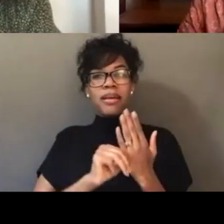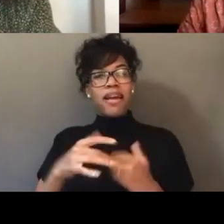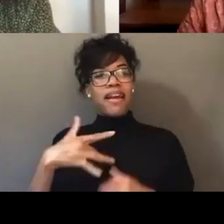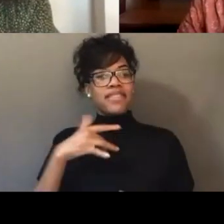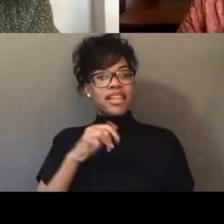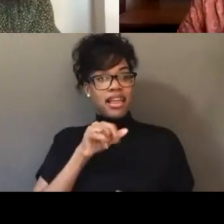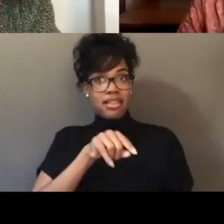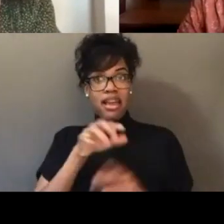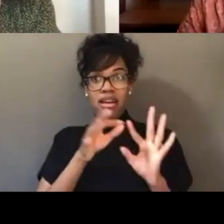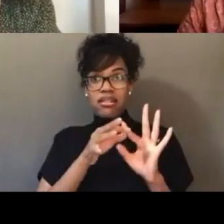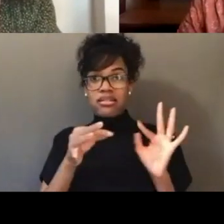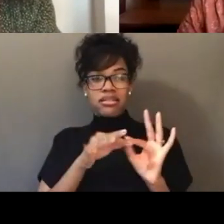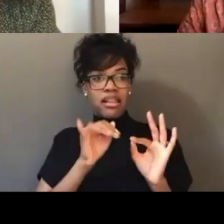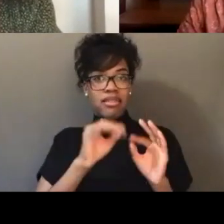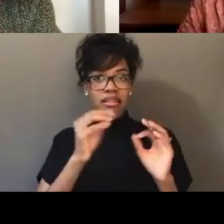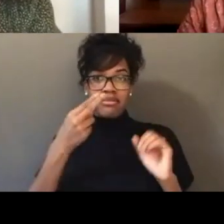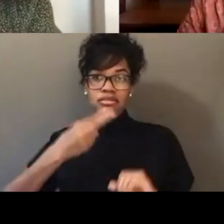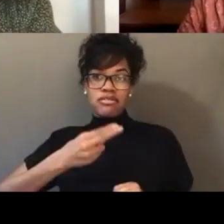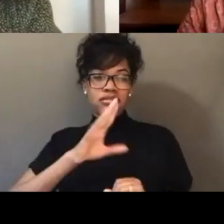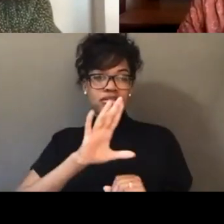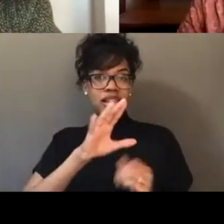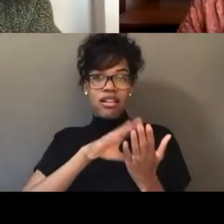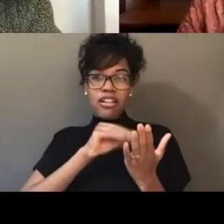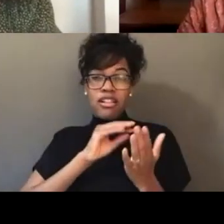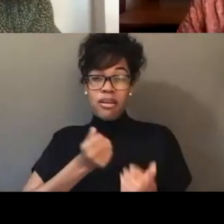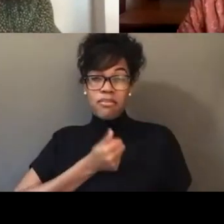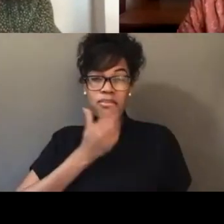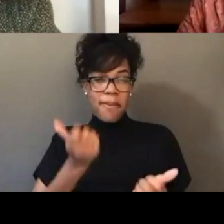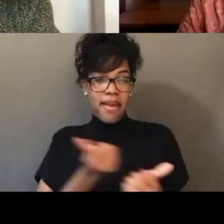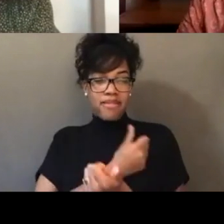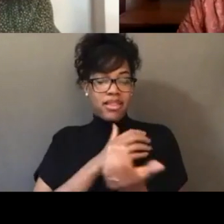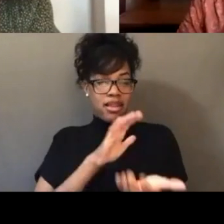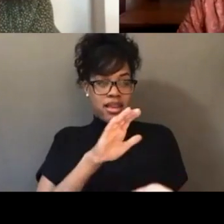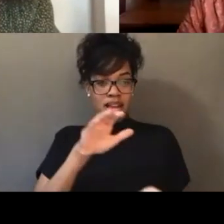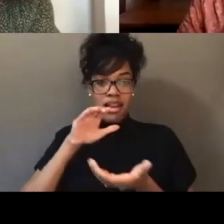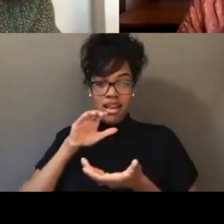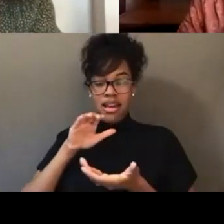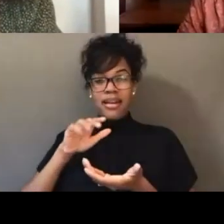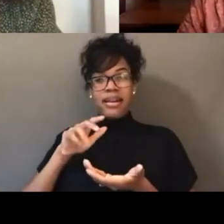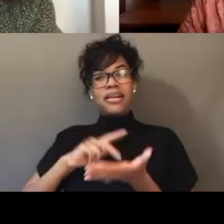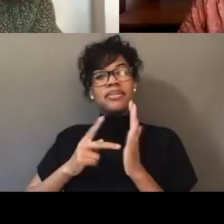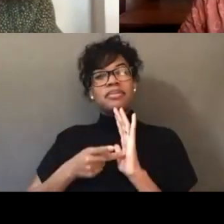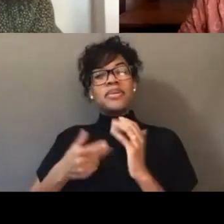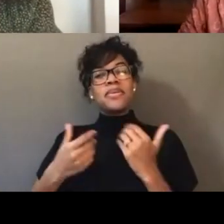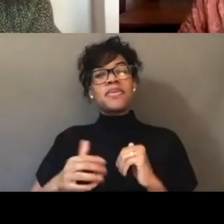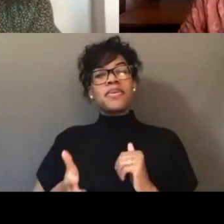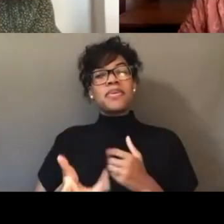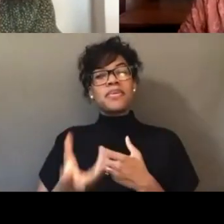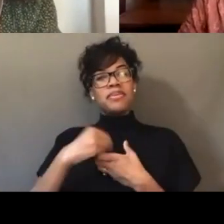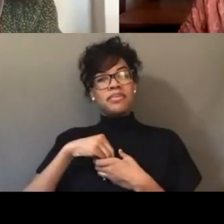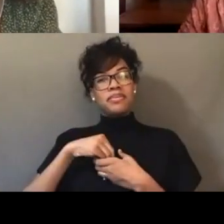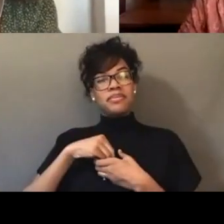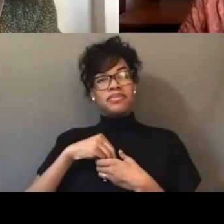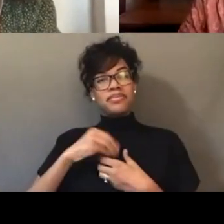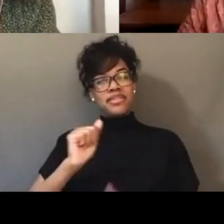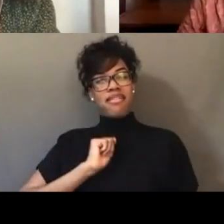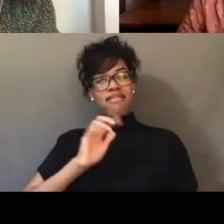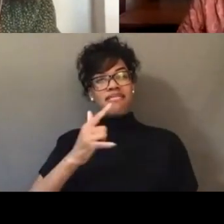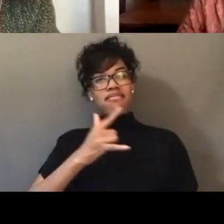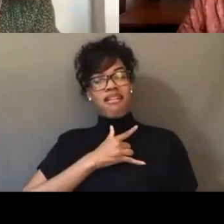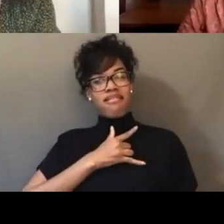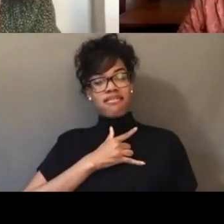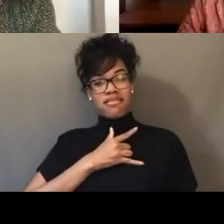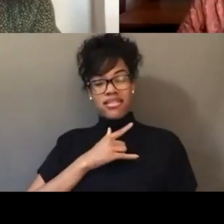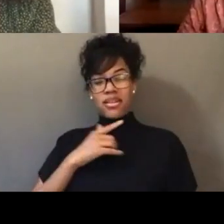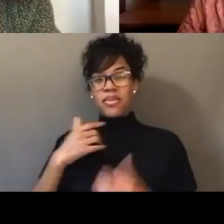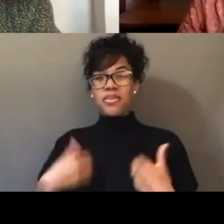ready for the more rigorous and serious discussions about, you know, not just our oppression, but our resistance. I mean, it has to